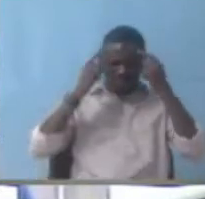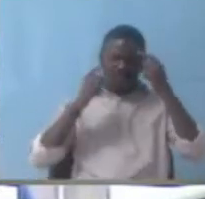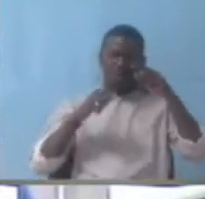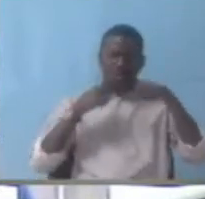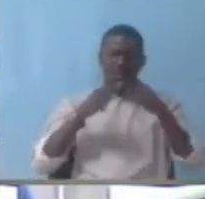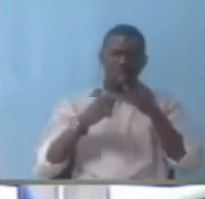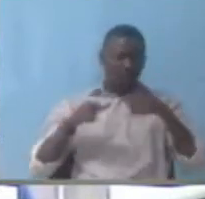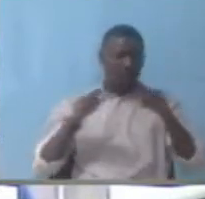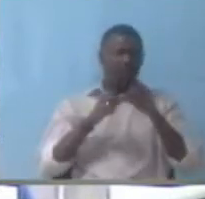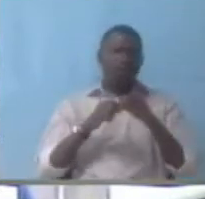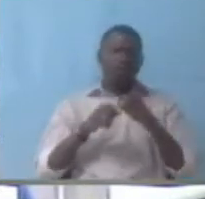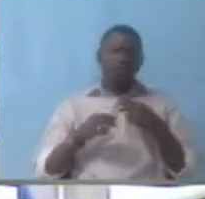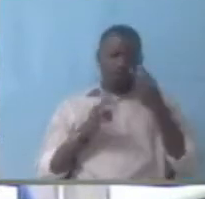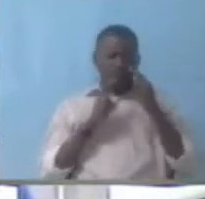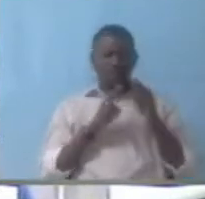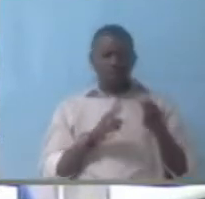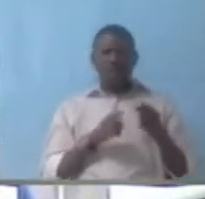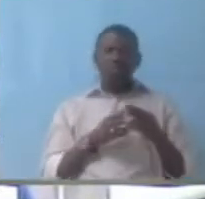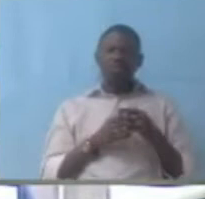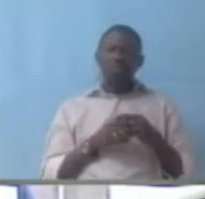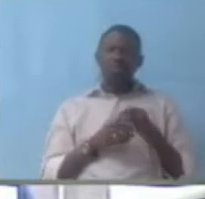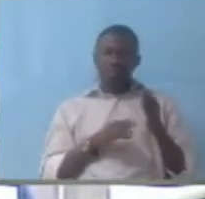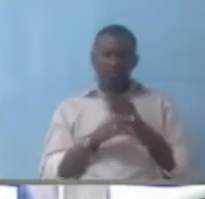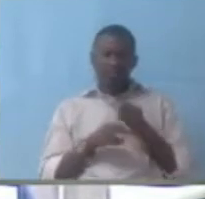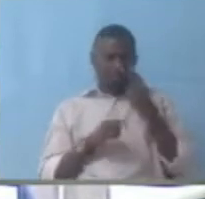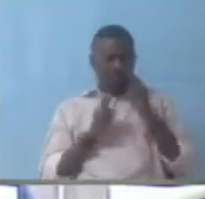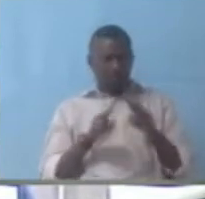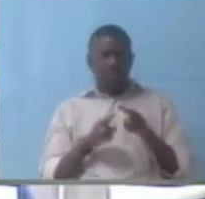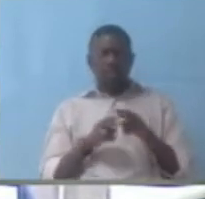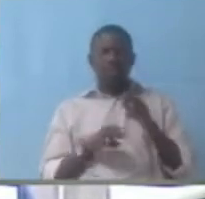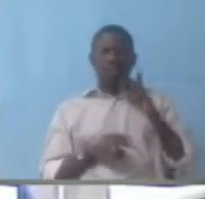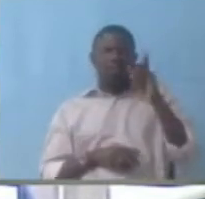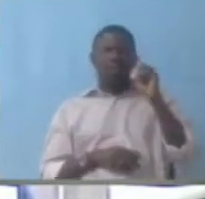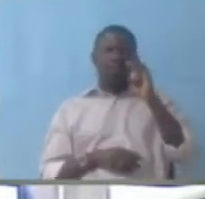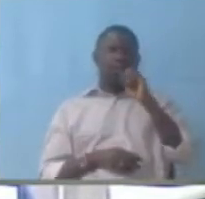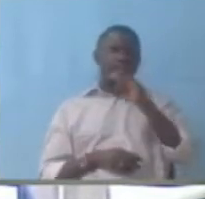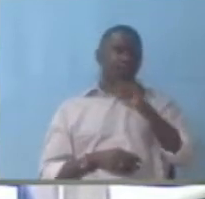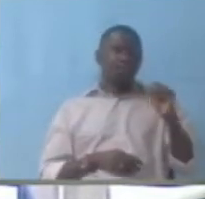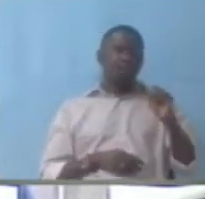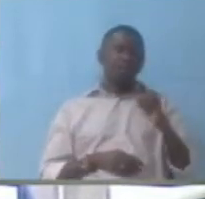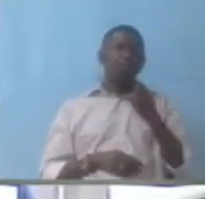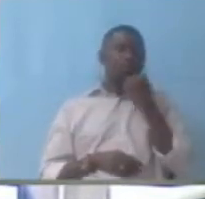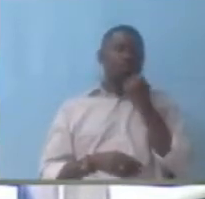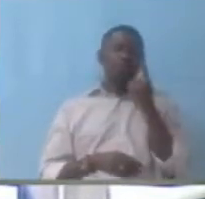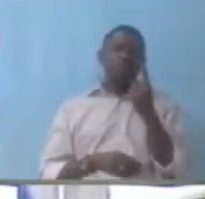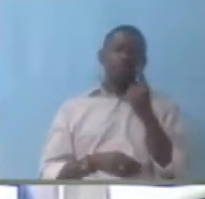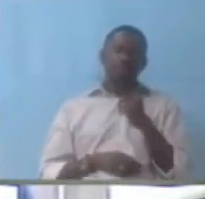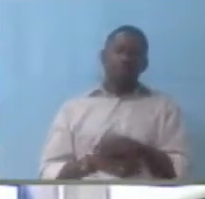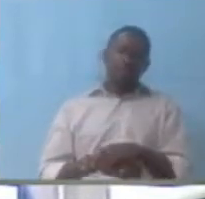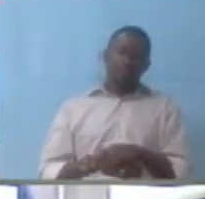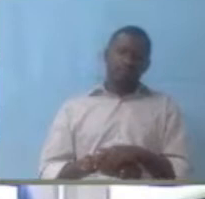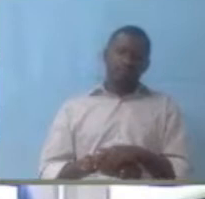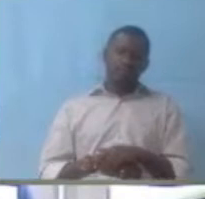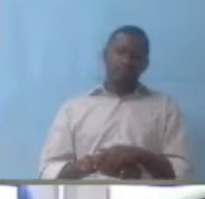Commission. We've looked at decree number 1. Mm-hmm. Can you just guide us through the rest of the decrees that you assisted